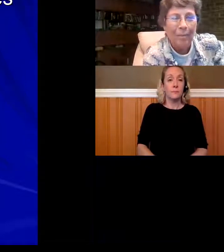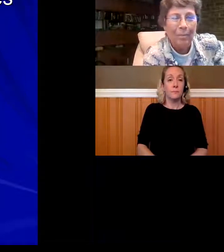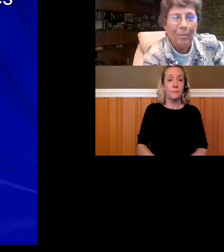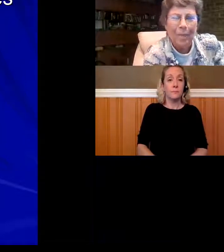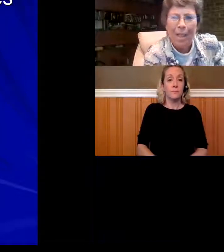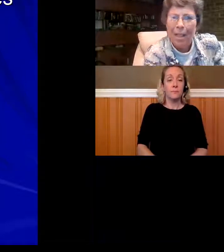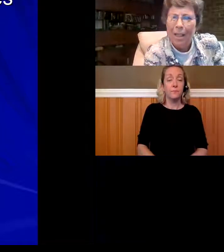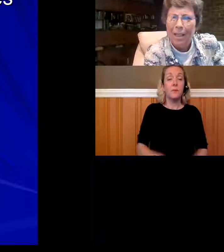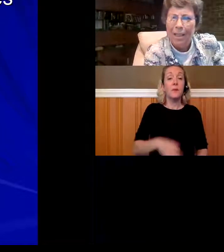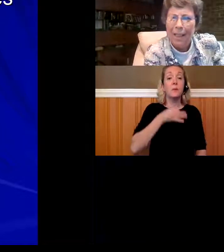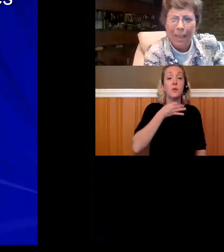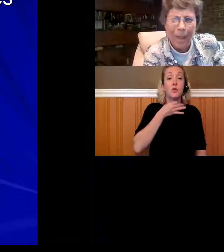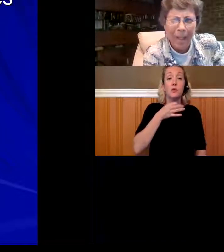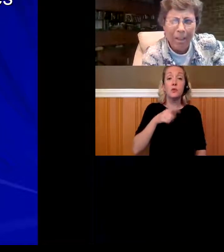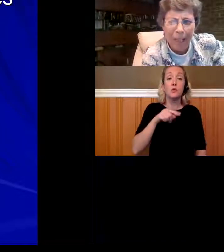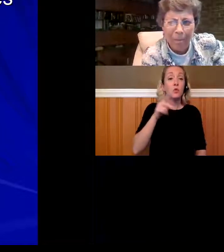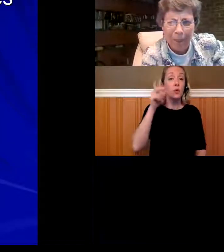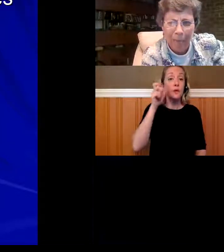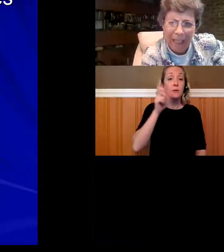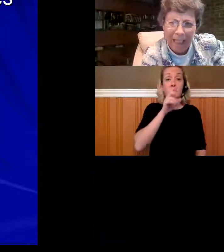Did anybody hear him speaking?